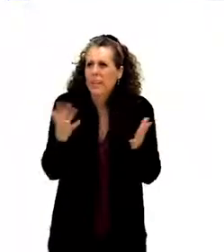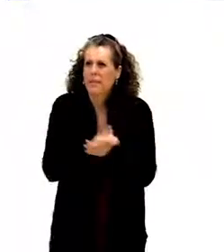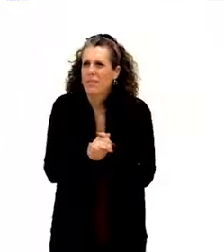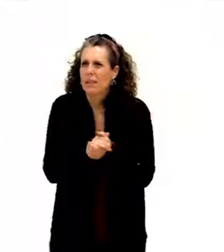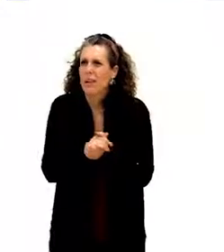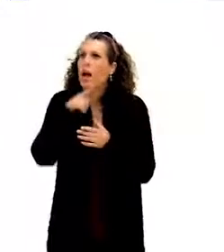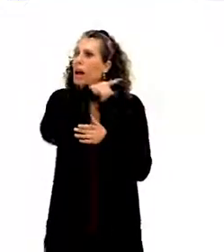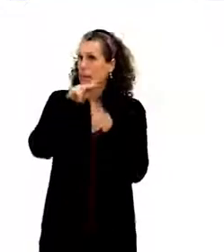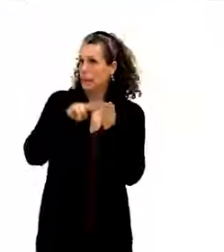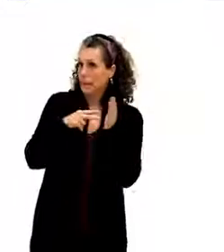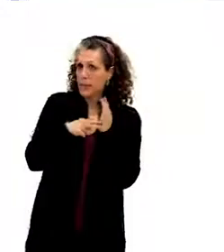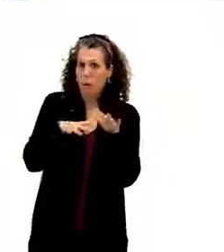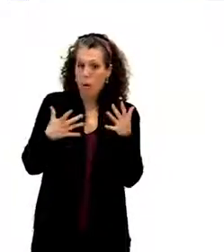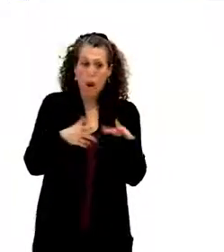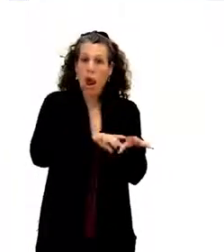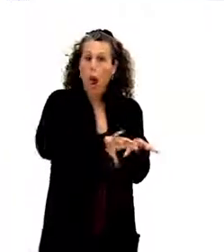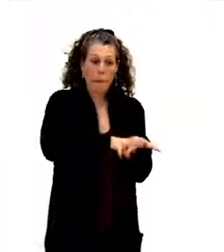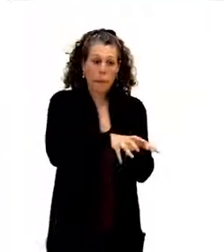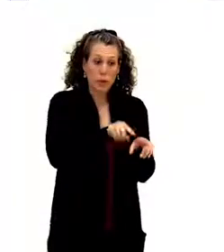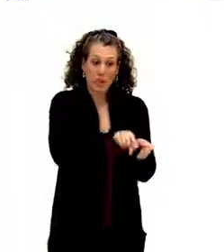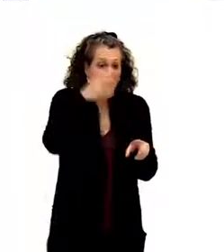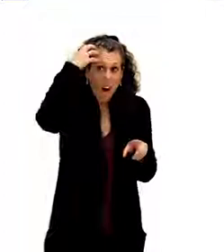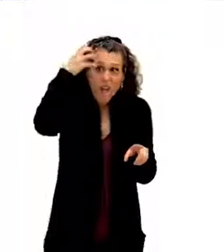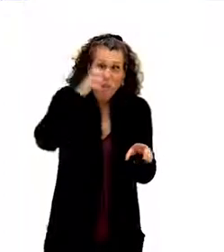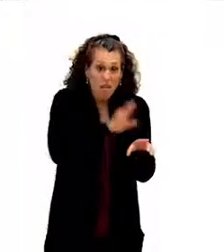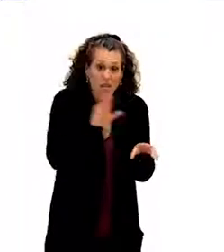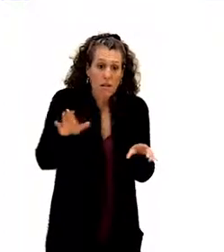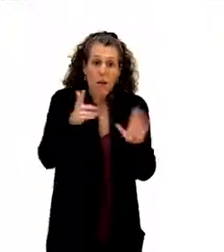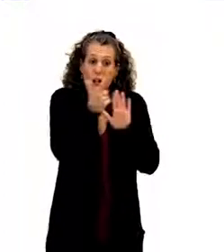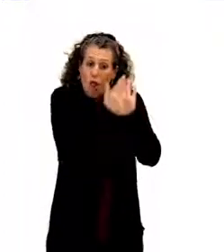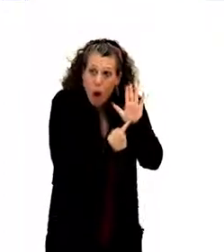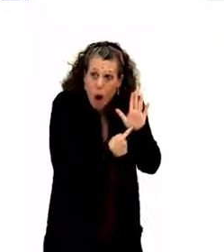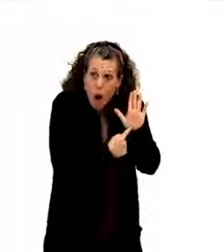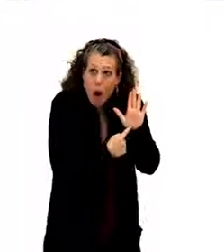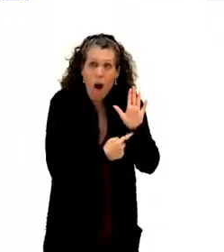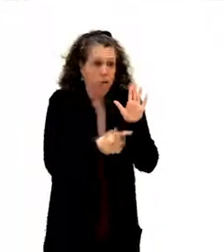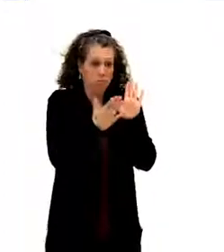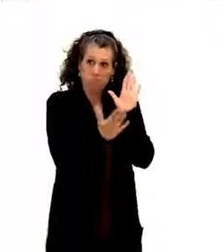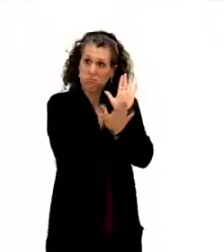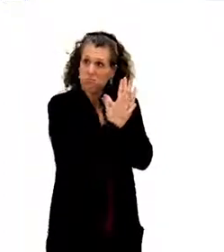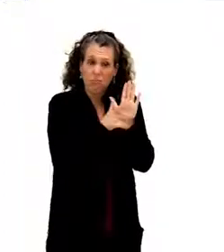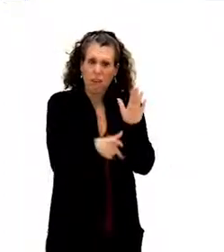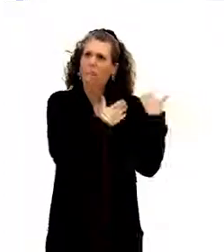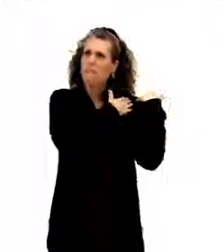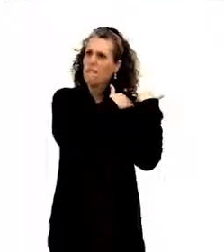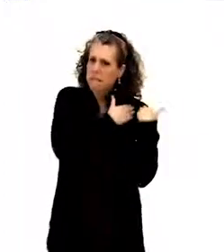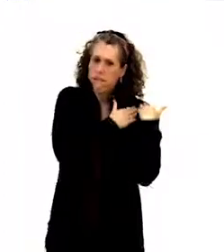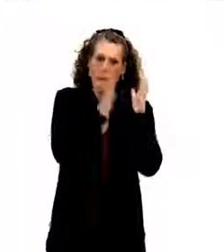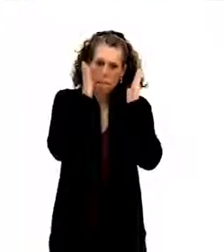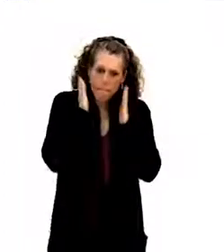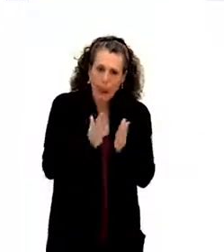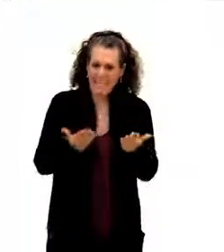state, the government, is obliged by law, by statute, to perform these